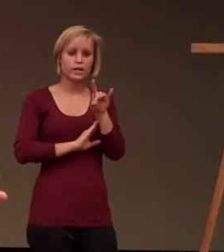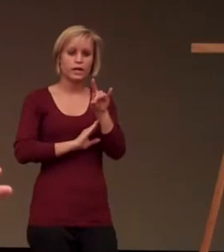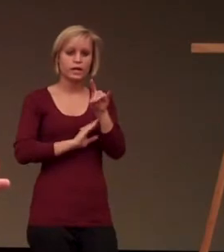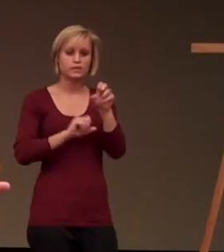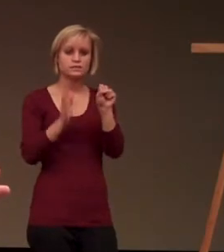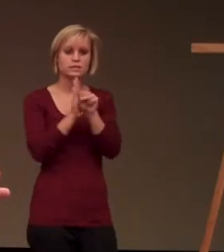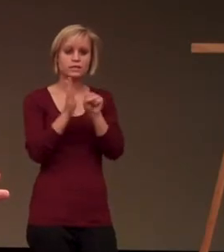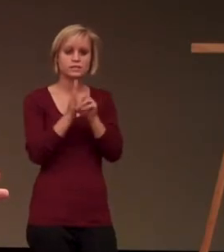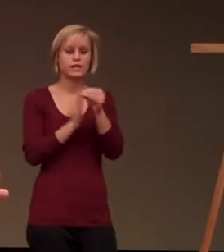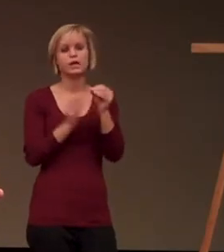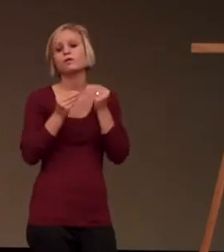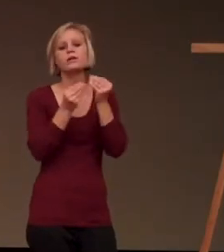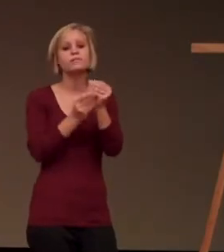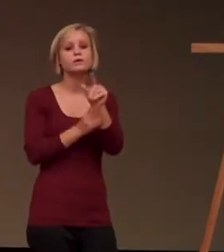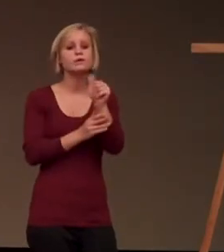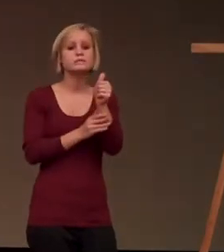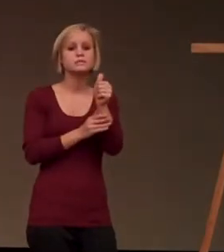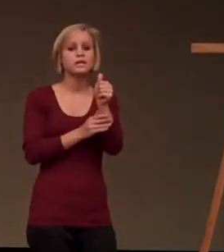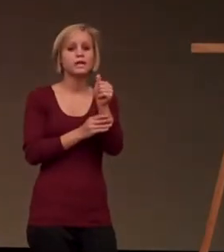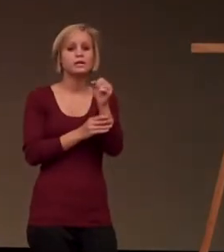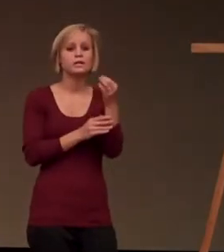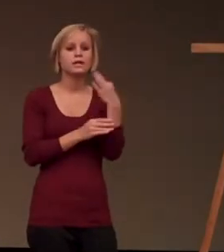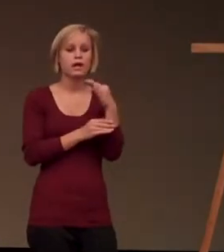extra points. Now,